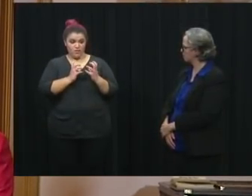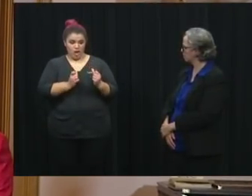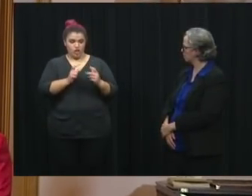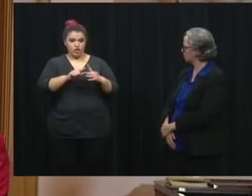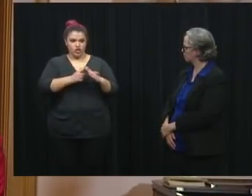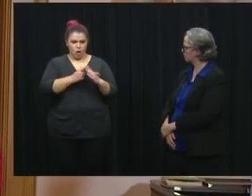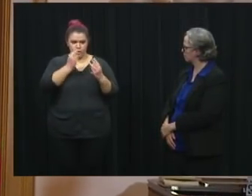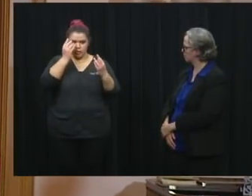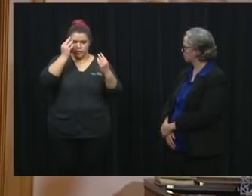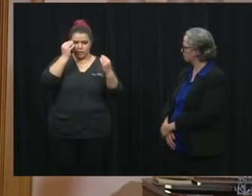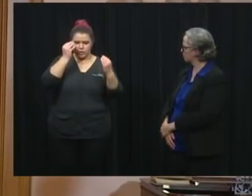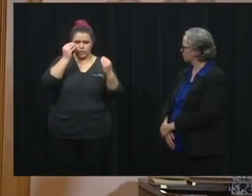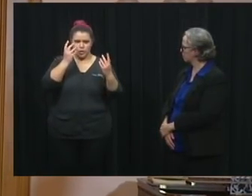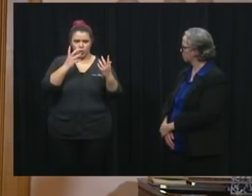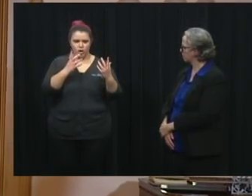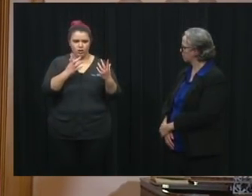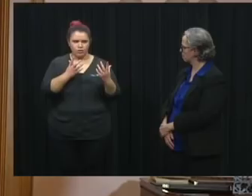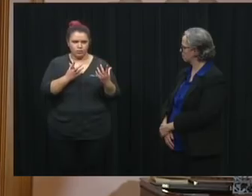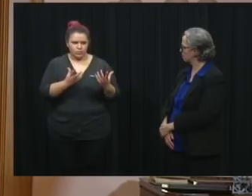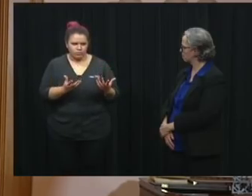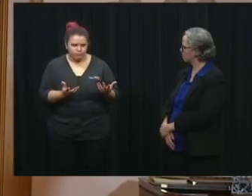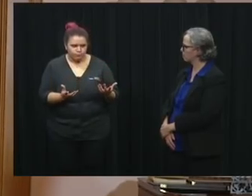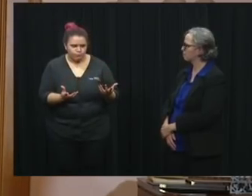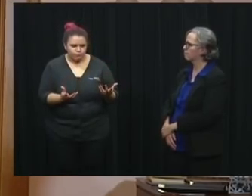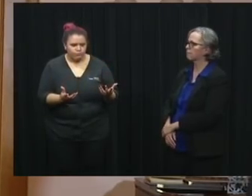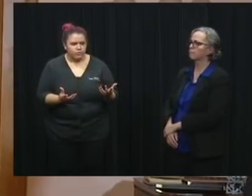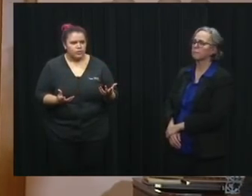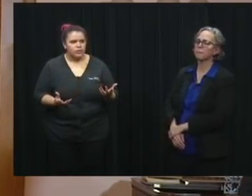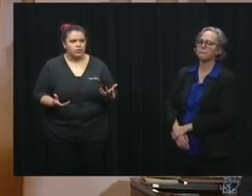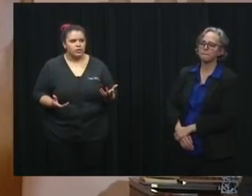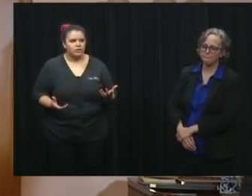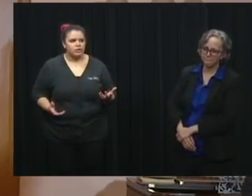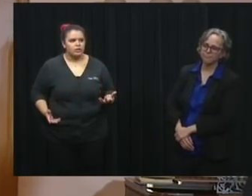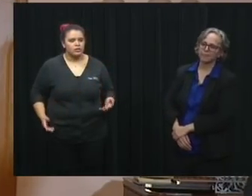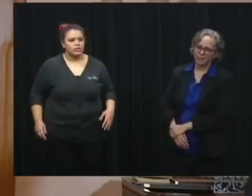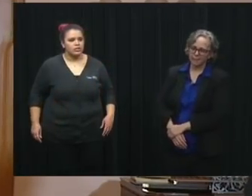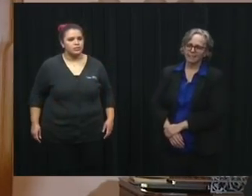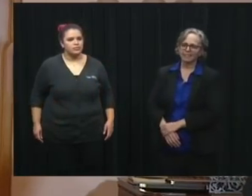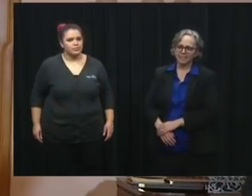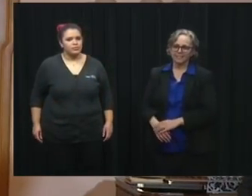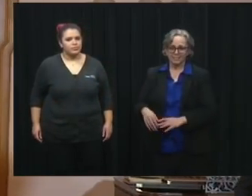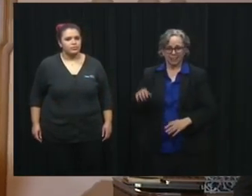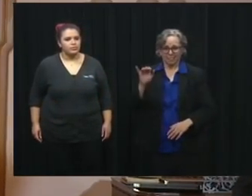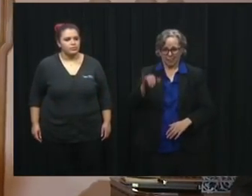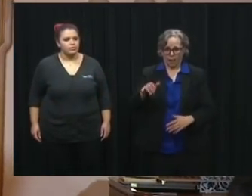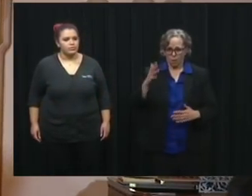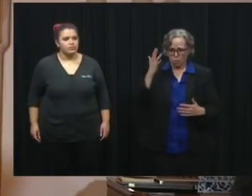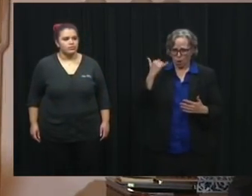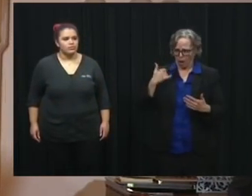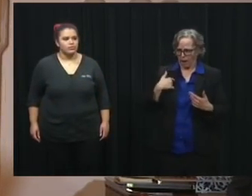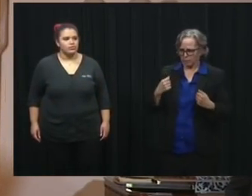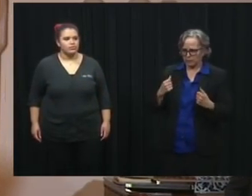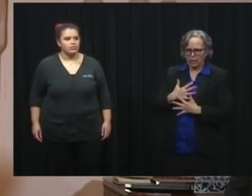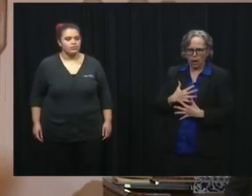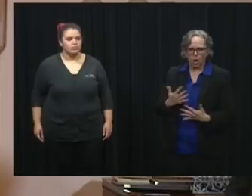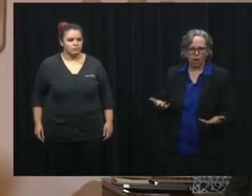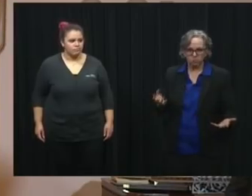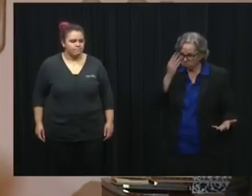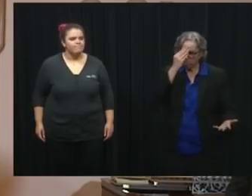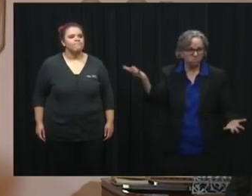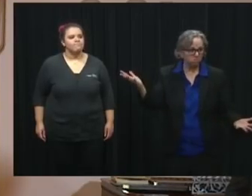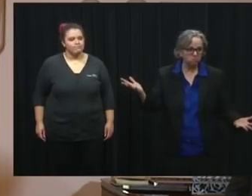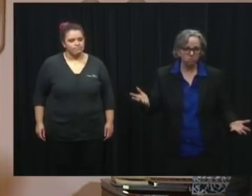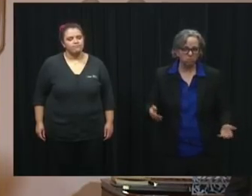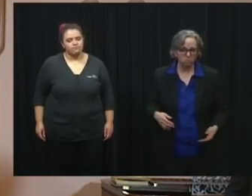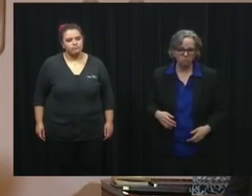down? Yeah, let me just first say that's what scares us. It's one of the things that scares us. It's one of the things we're trying to prepare for. One of the reasons